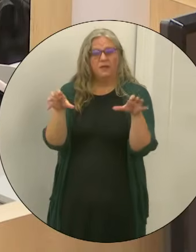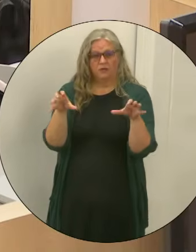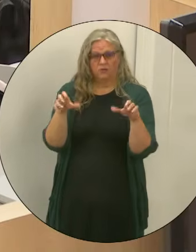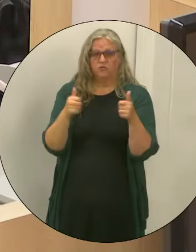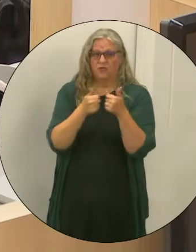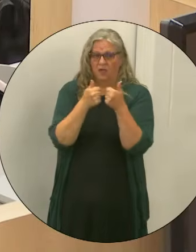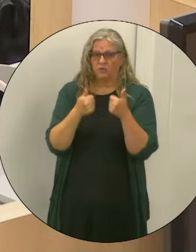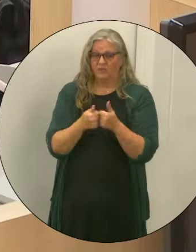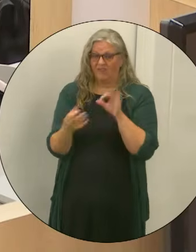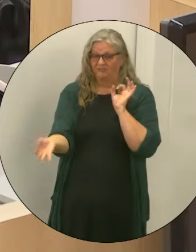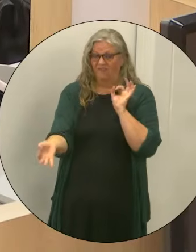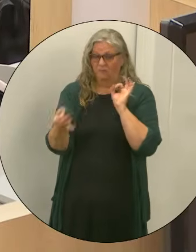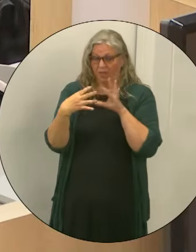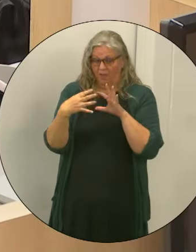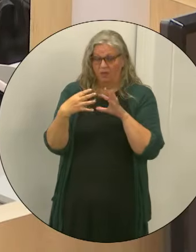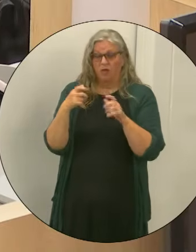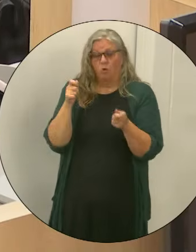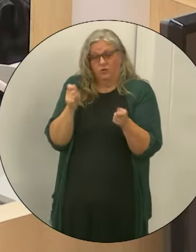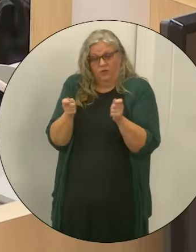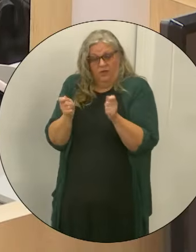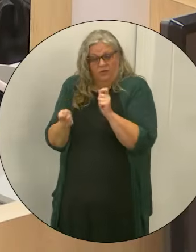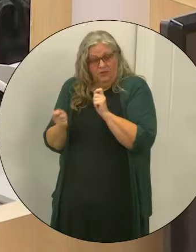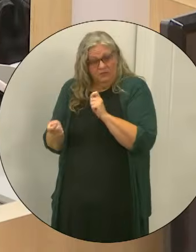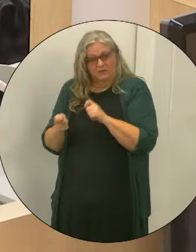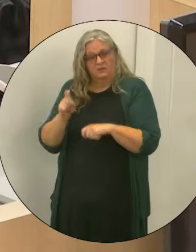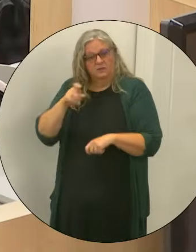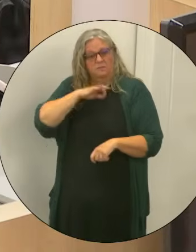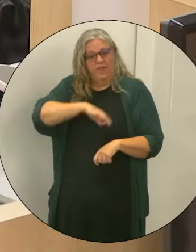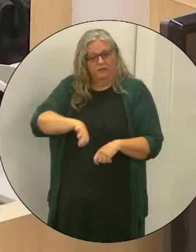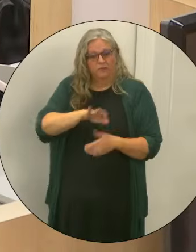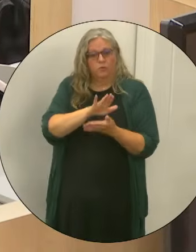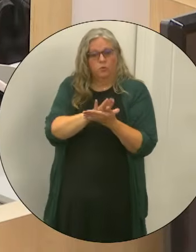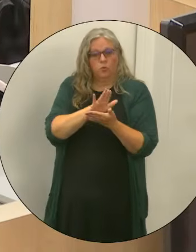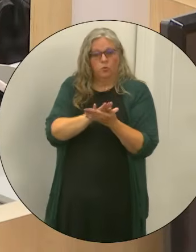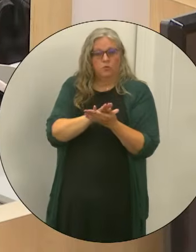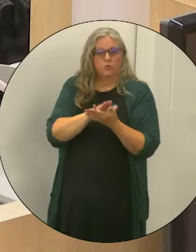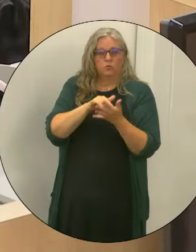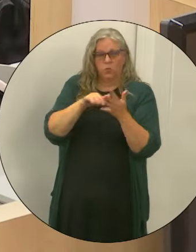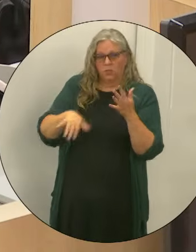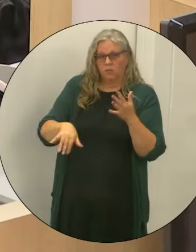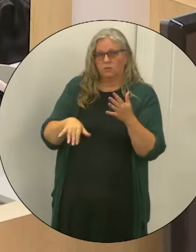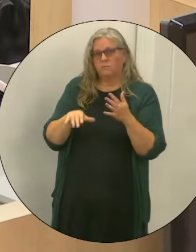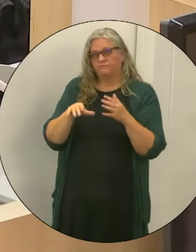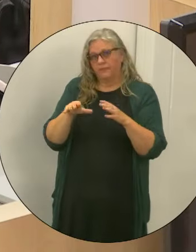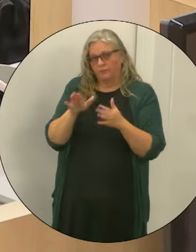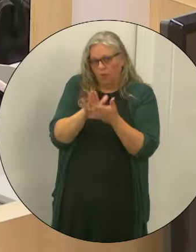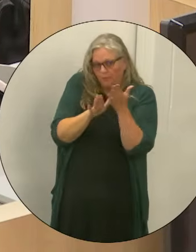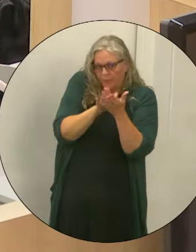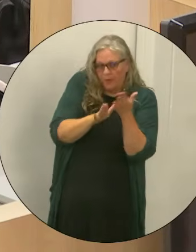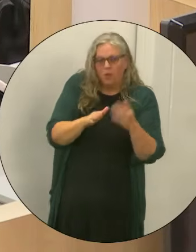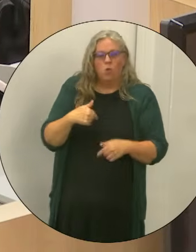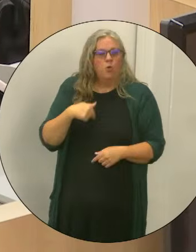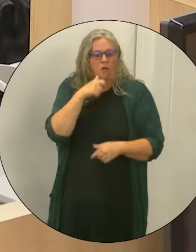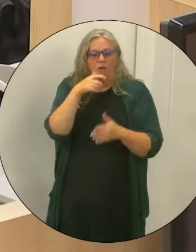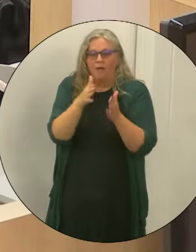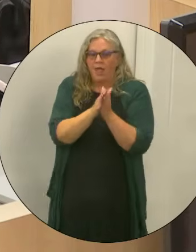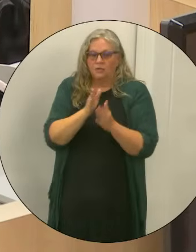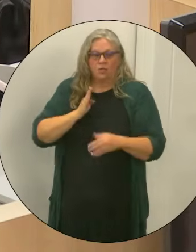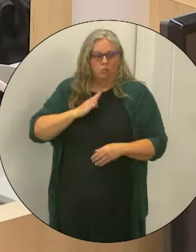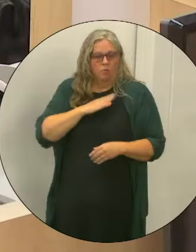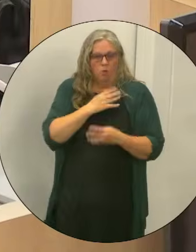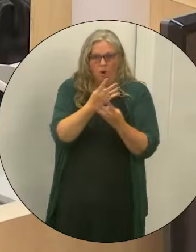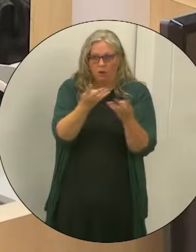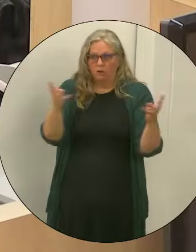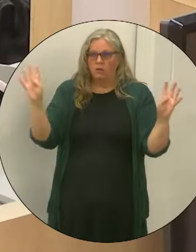potential areas where statutory changes may benefit students, schools, and district operations. Tonight, we are not asking the board to select final